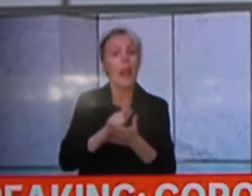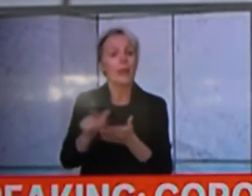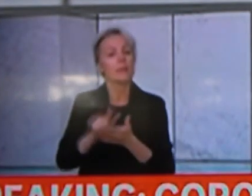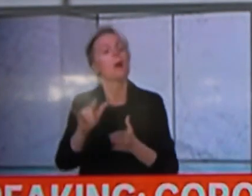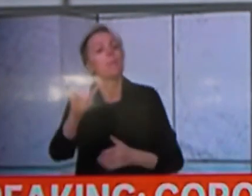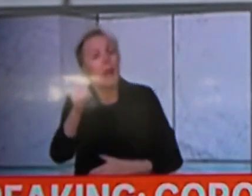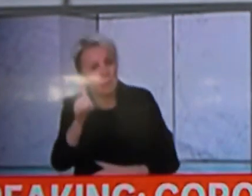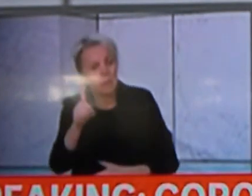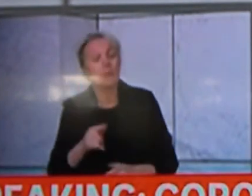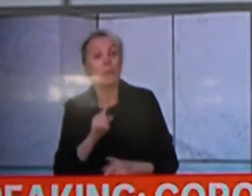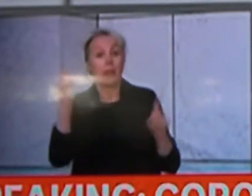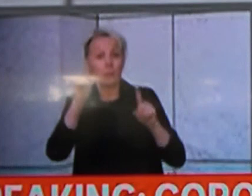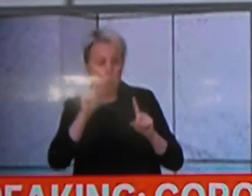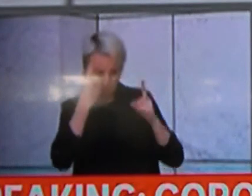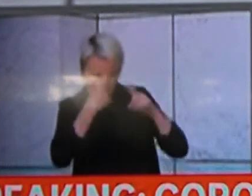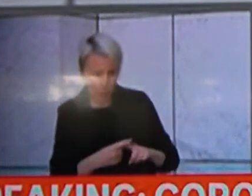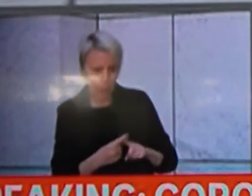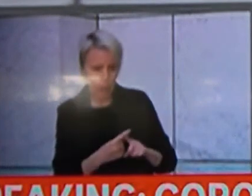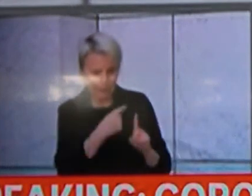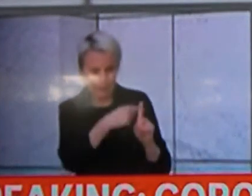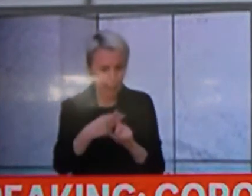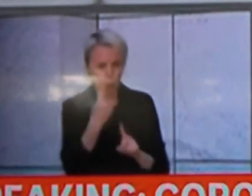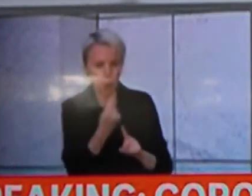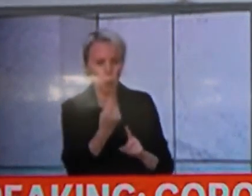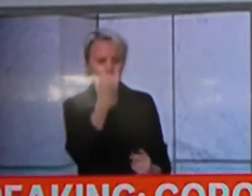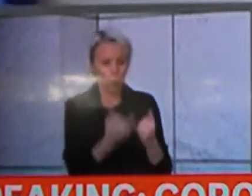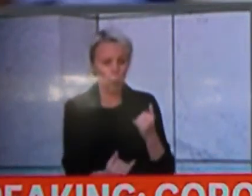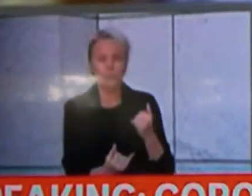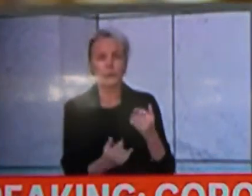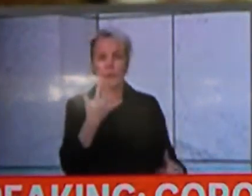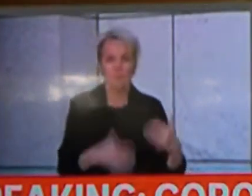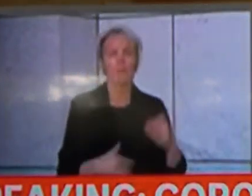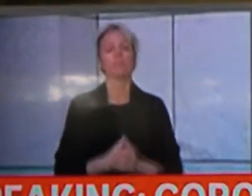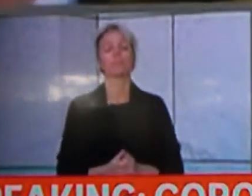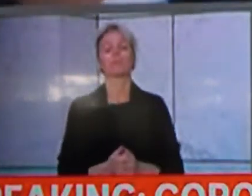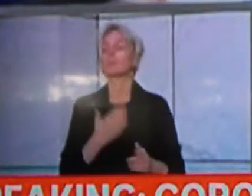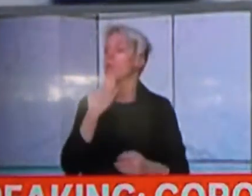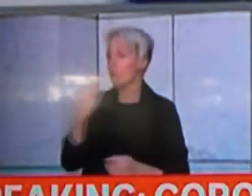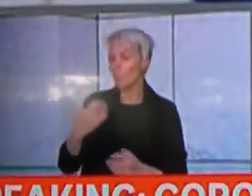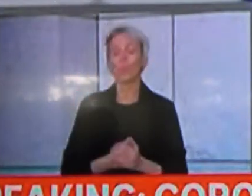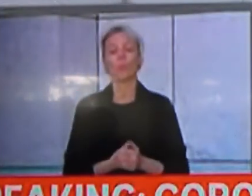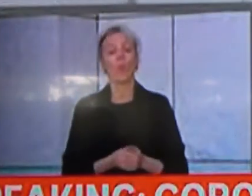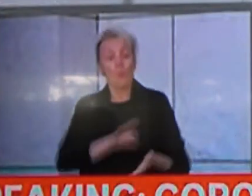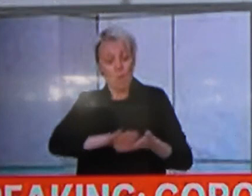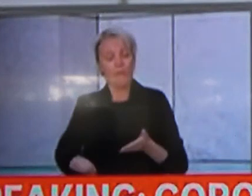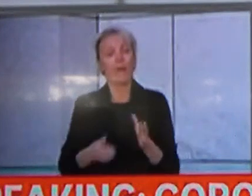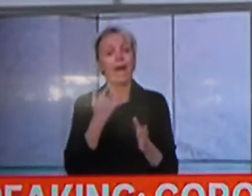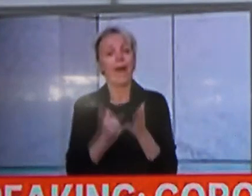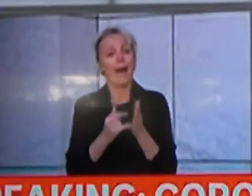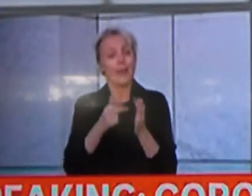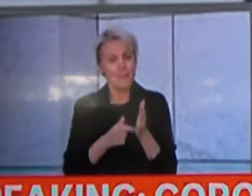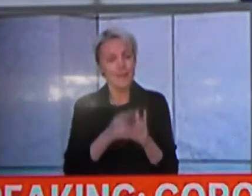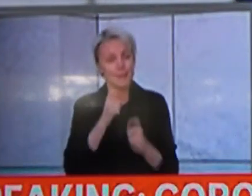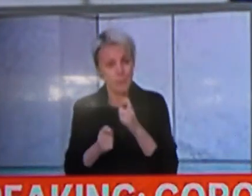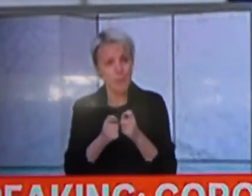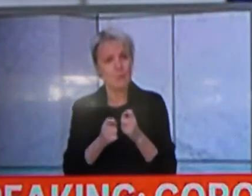it's those who feel the blow first and hardest. Josh. Well, thanks, Prime Minister. So we've waived the assets test, we've waived the waiting period, but there's